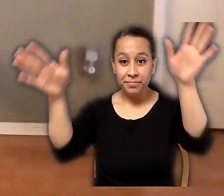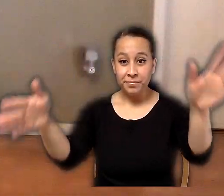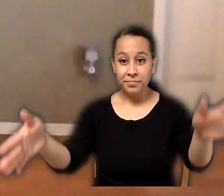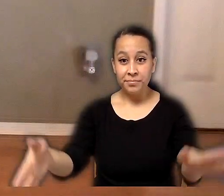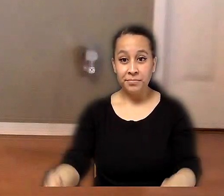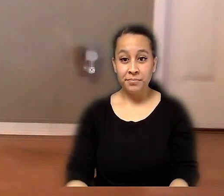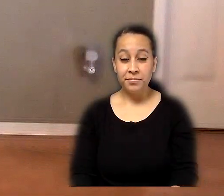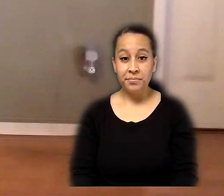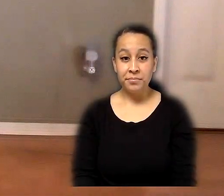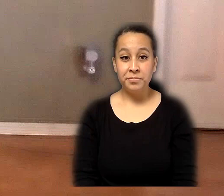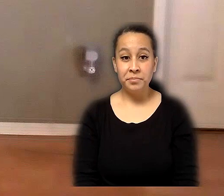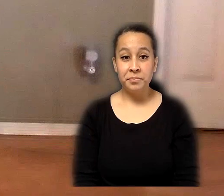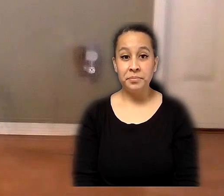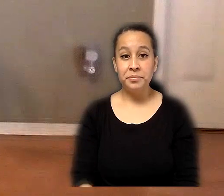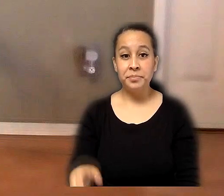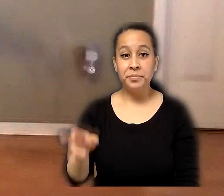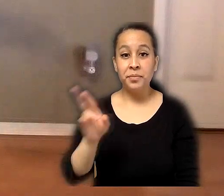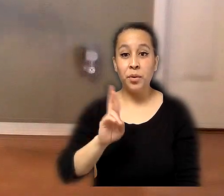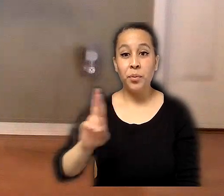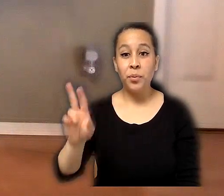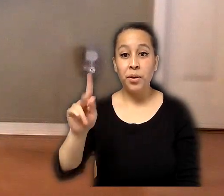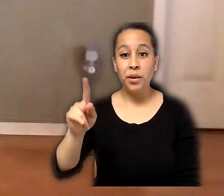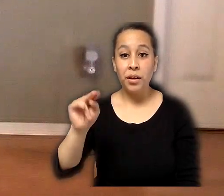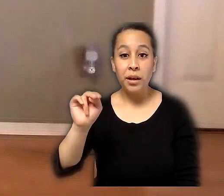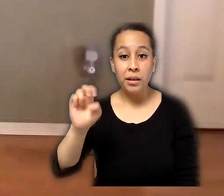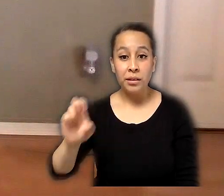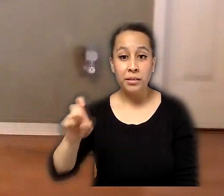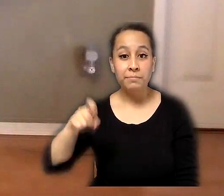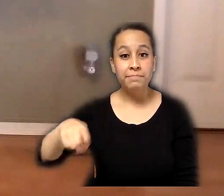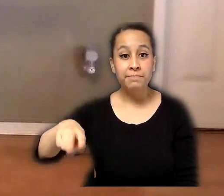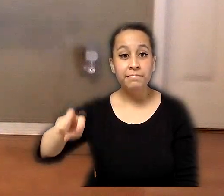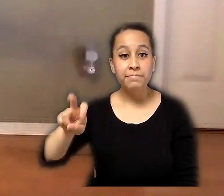Down, bring your right knee up,